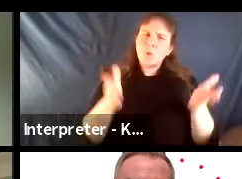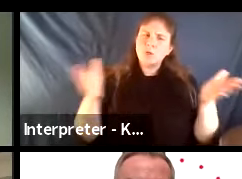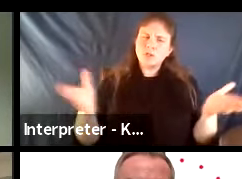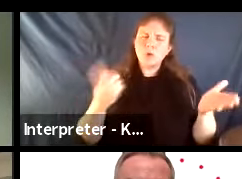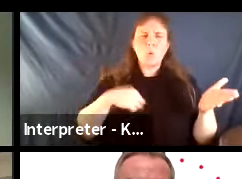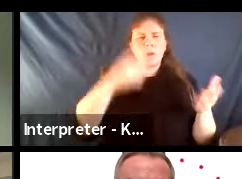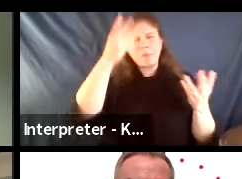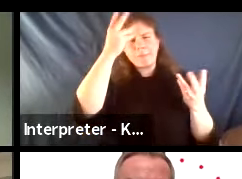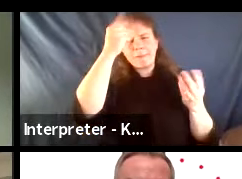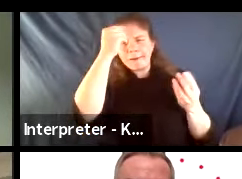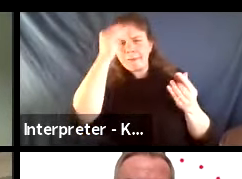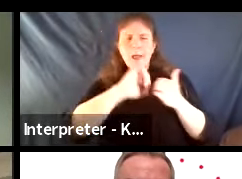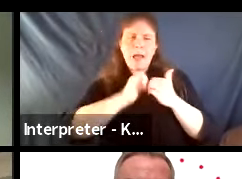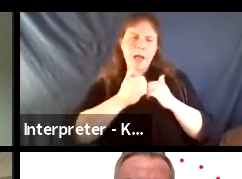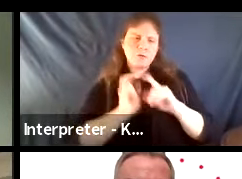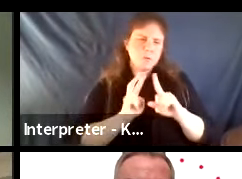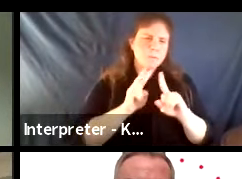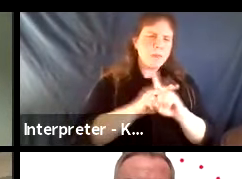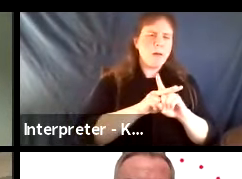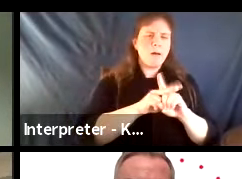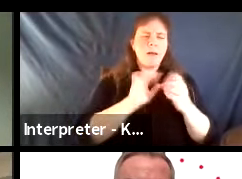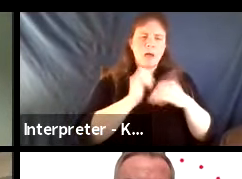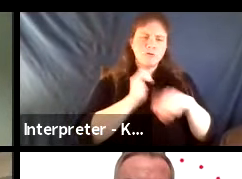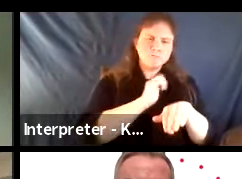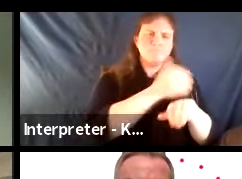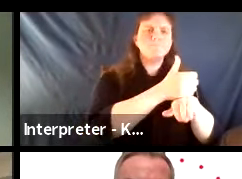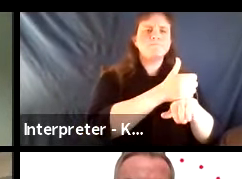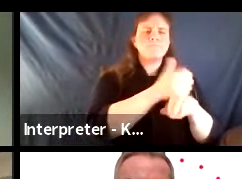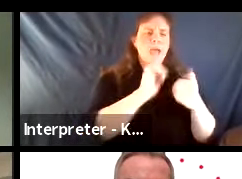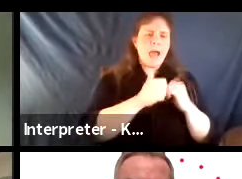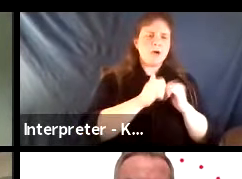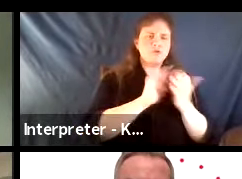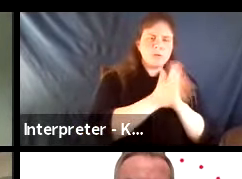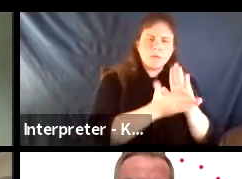and operationalizing, again, we have an